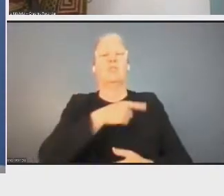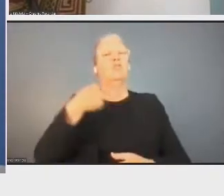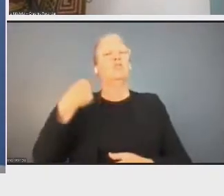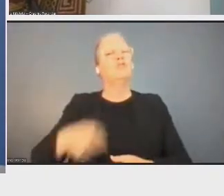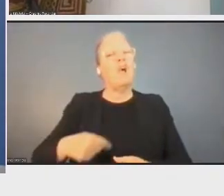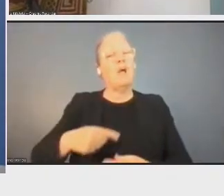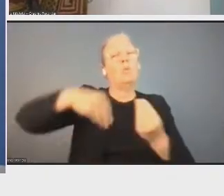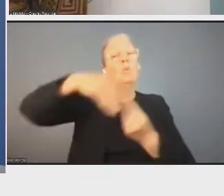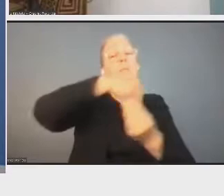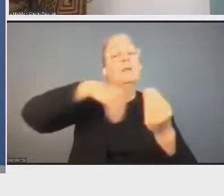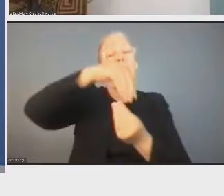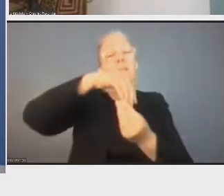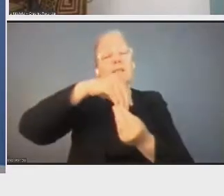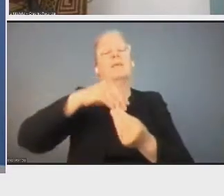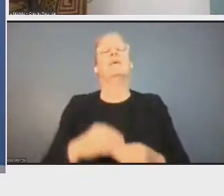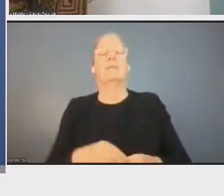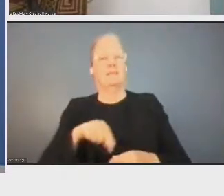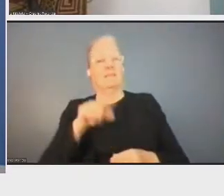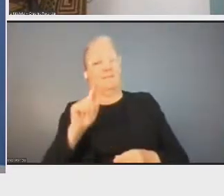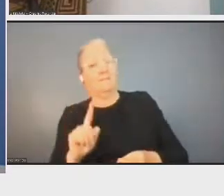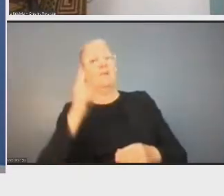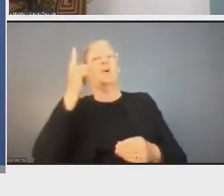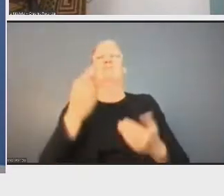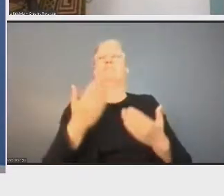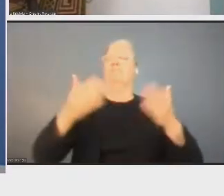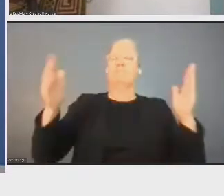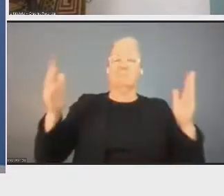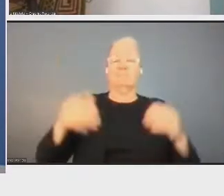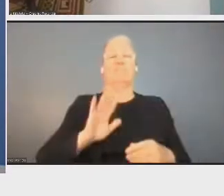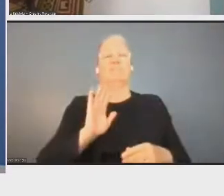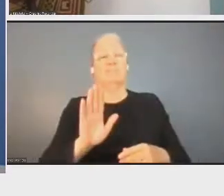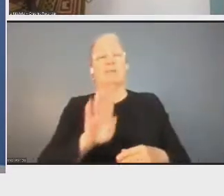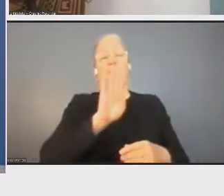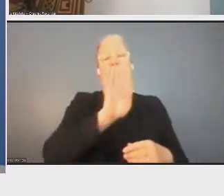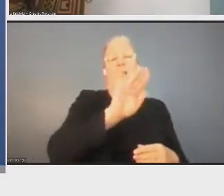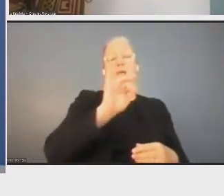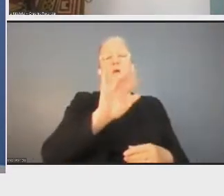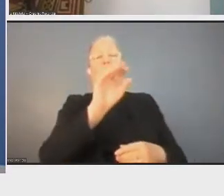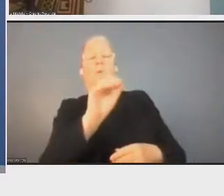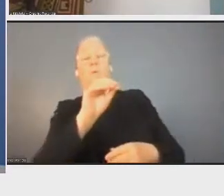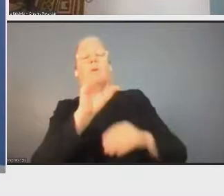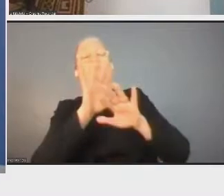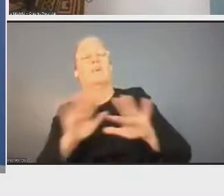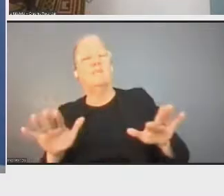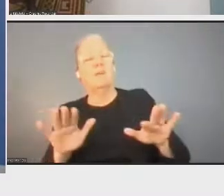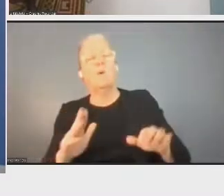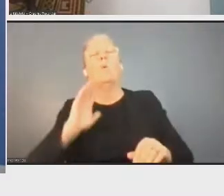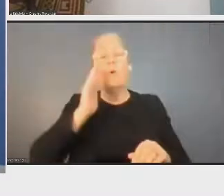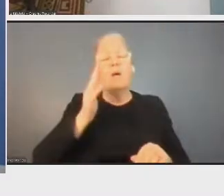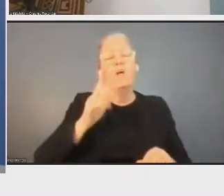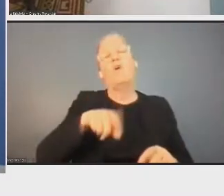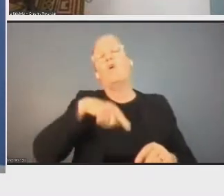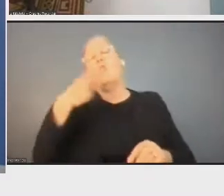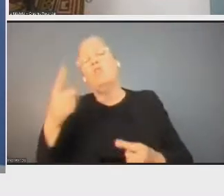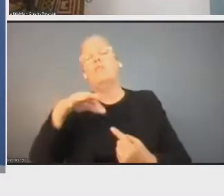part of the Conference of the Parties to the Convention on Biological Diversity, which will address, among other key issues,